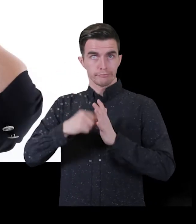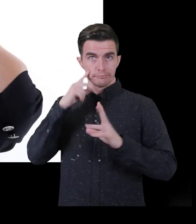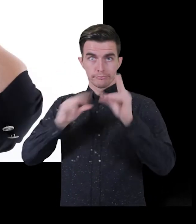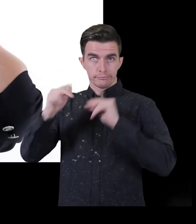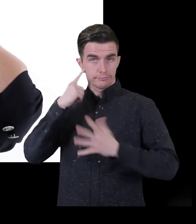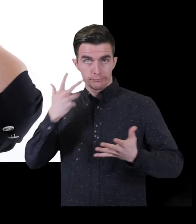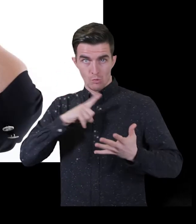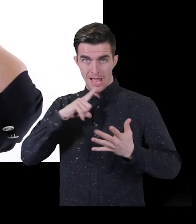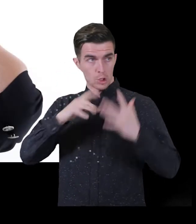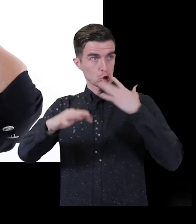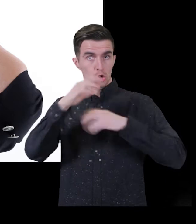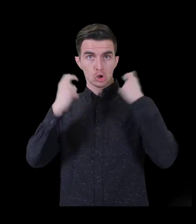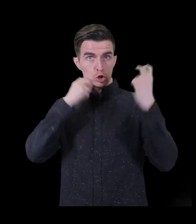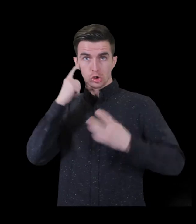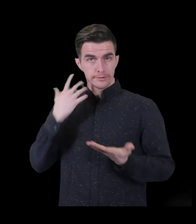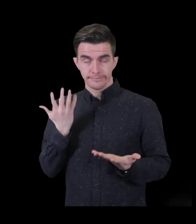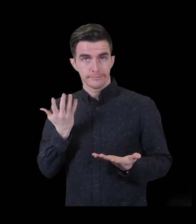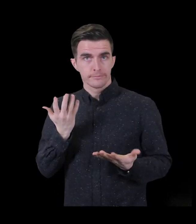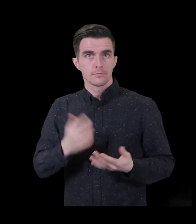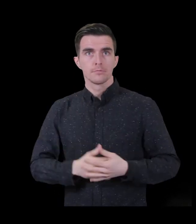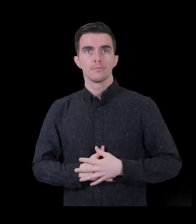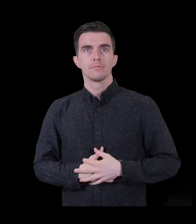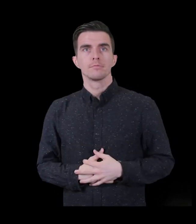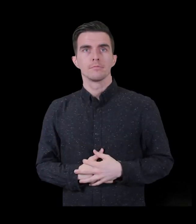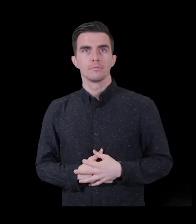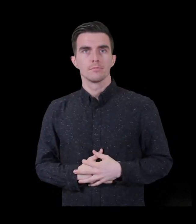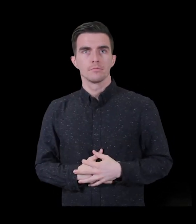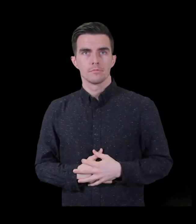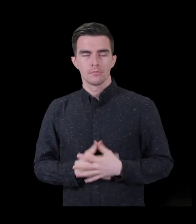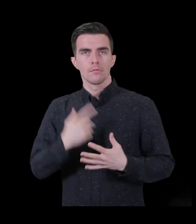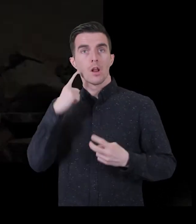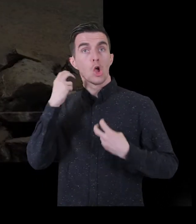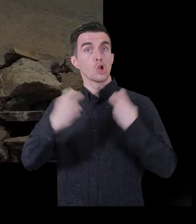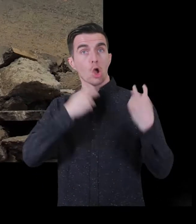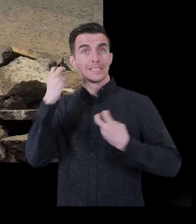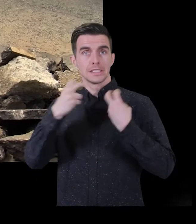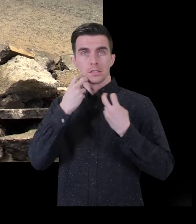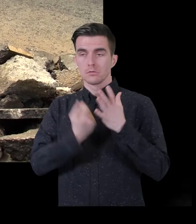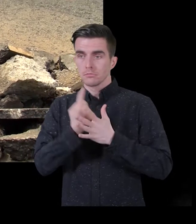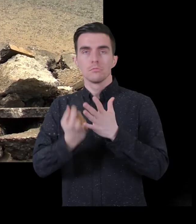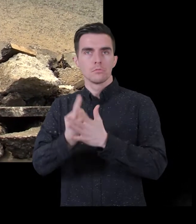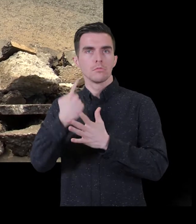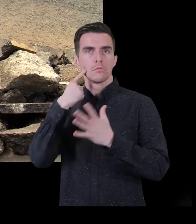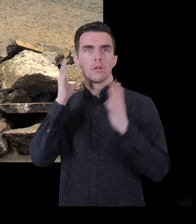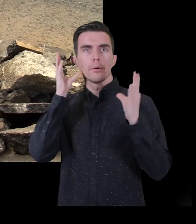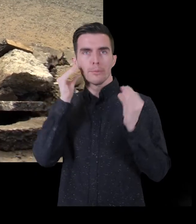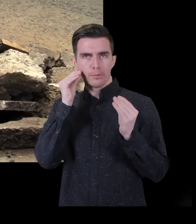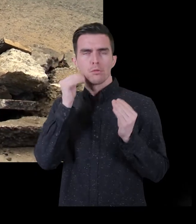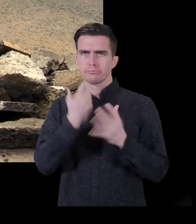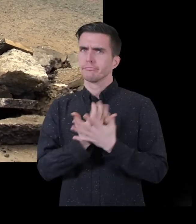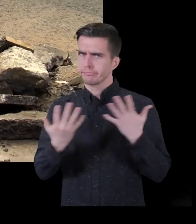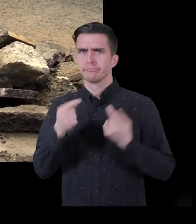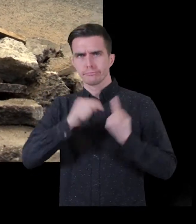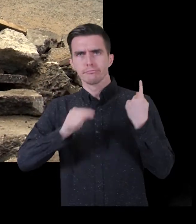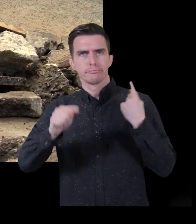background noise, very difficult. Noise induced hearing loss. Another common cause of hearing loss is